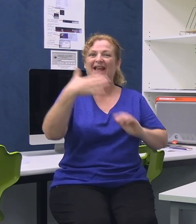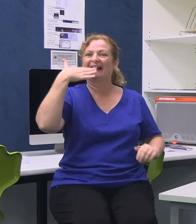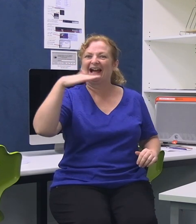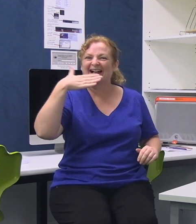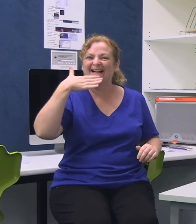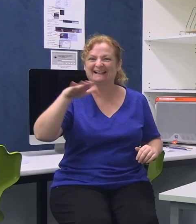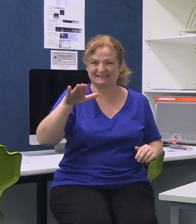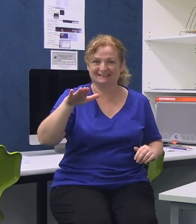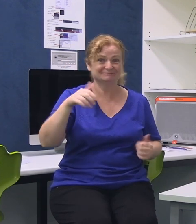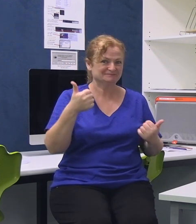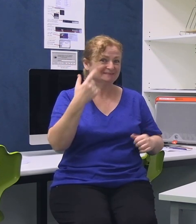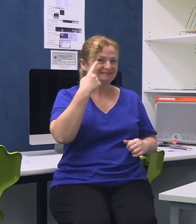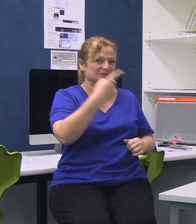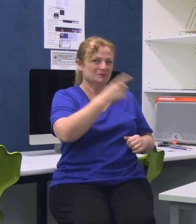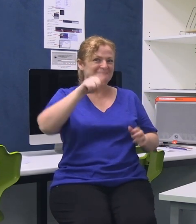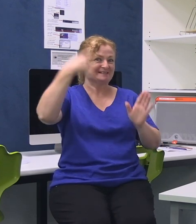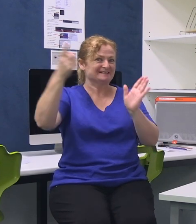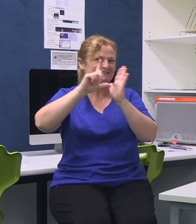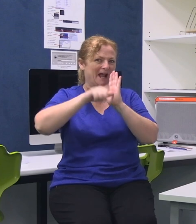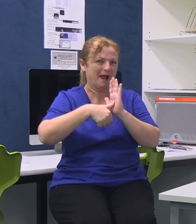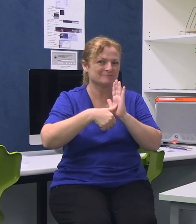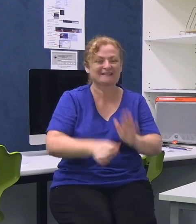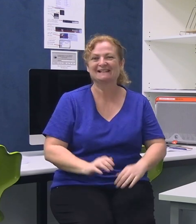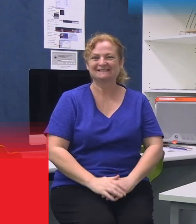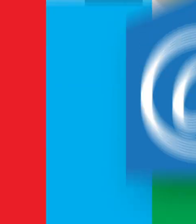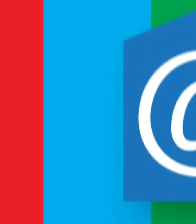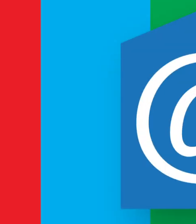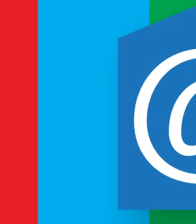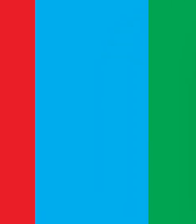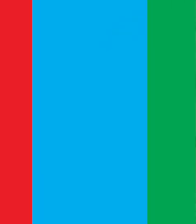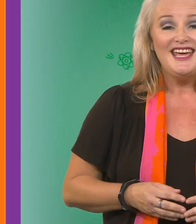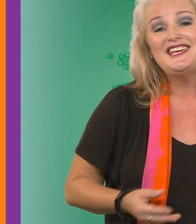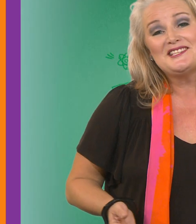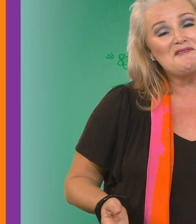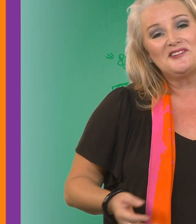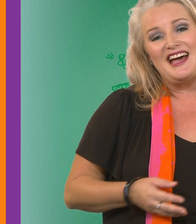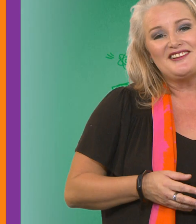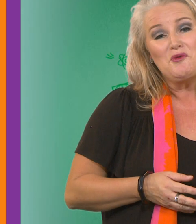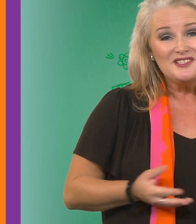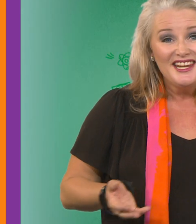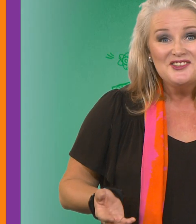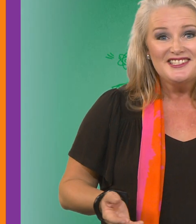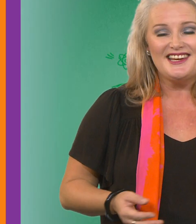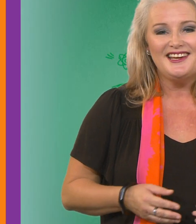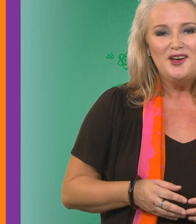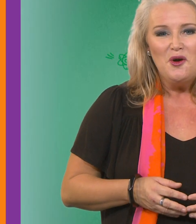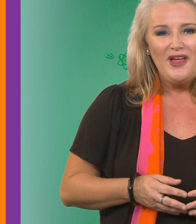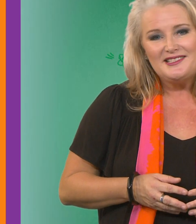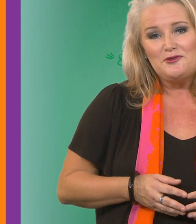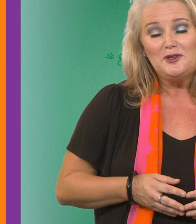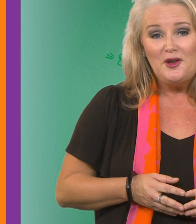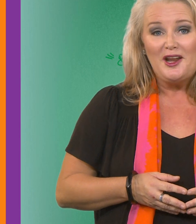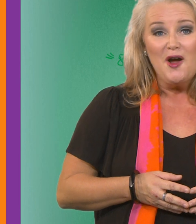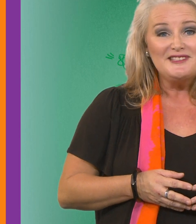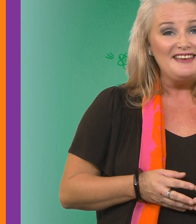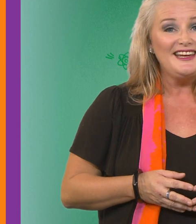and we'll see you next time. Yes, we will, David. Wasn't that interesting? Well, that's